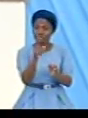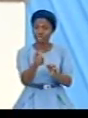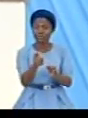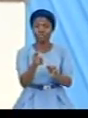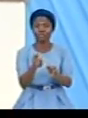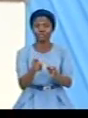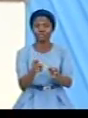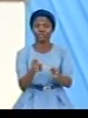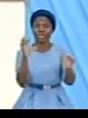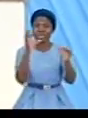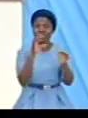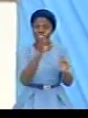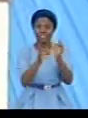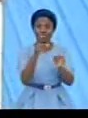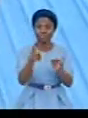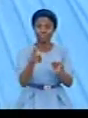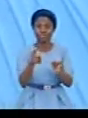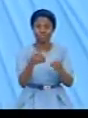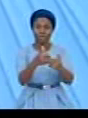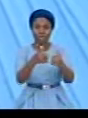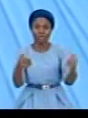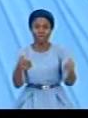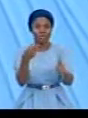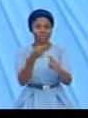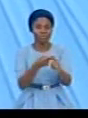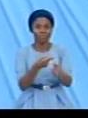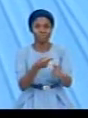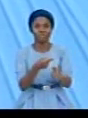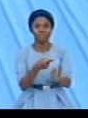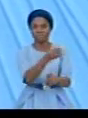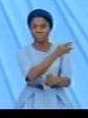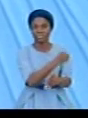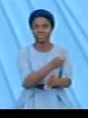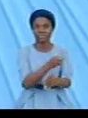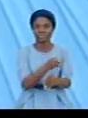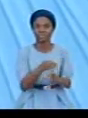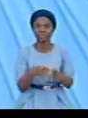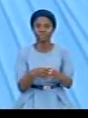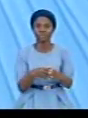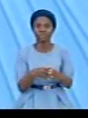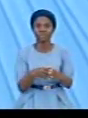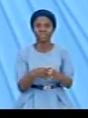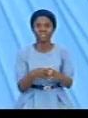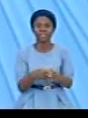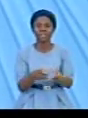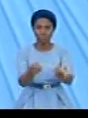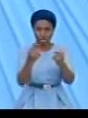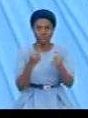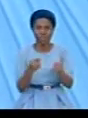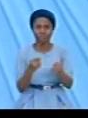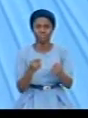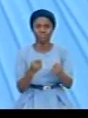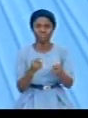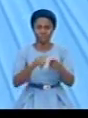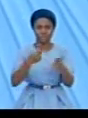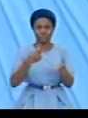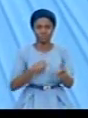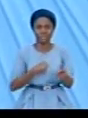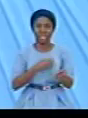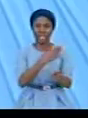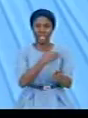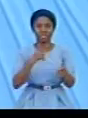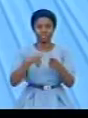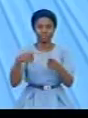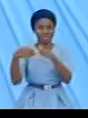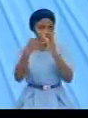own strength, come to me and come to any of our leaders. And if we agree as touching anything